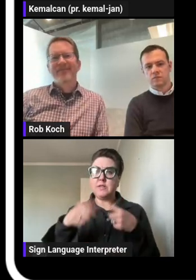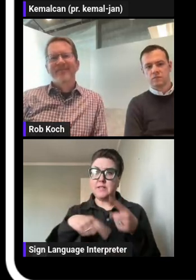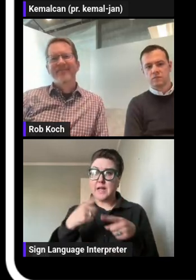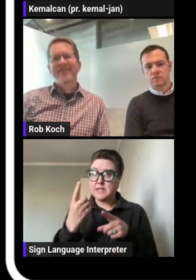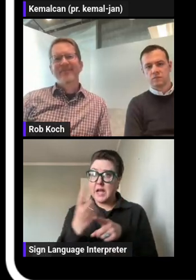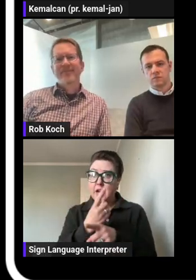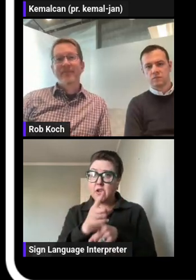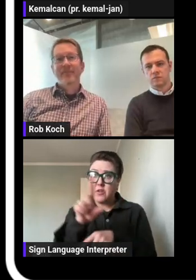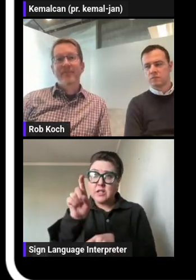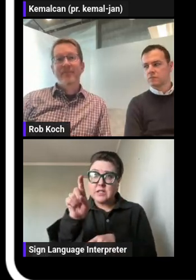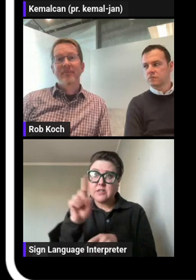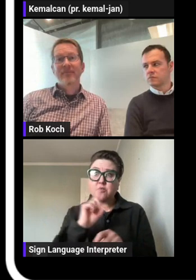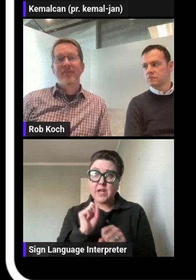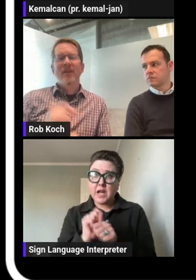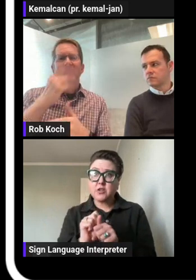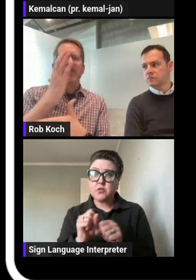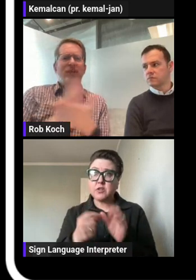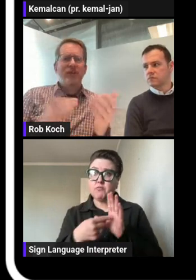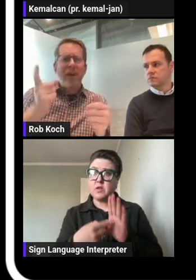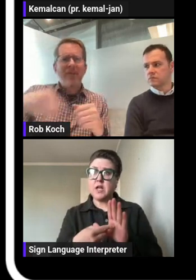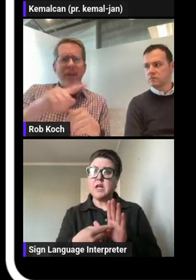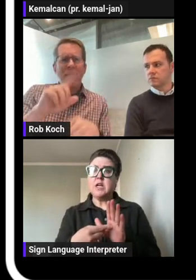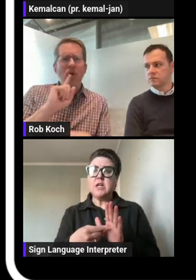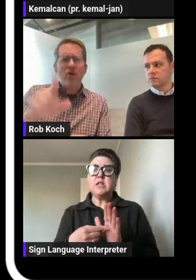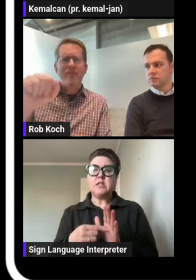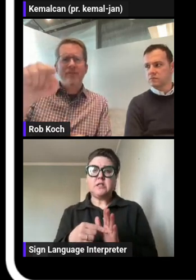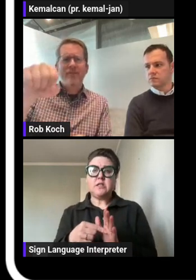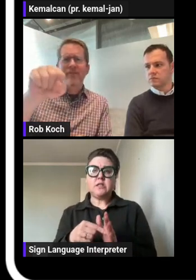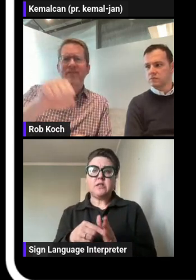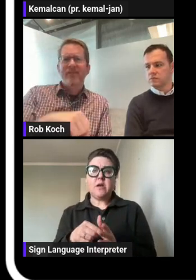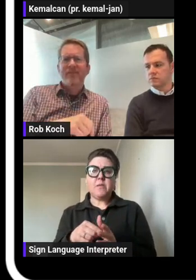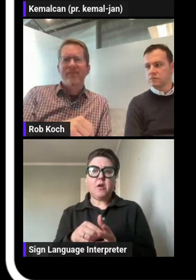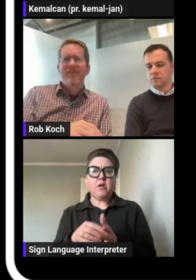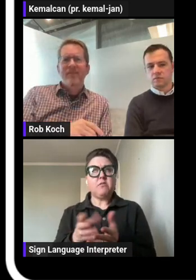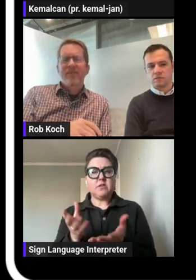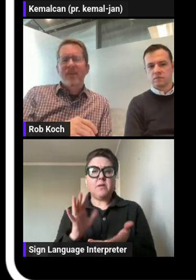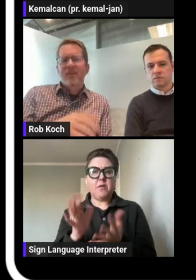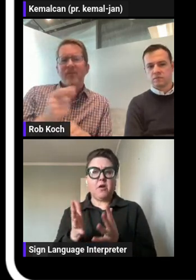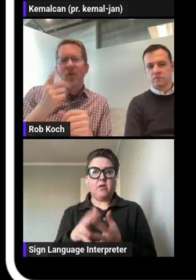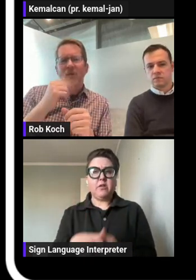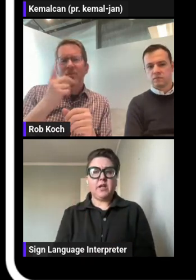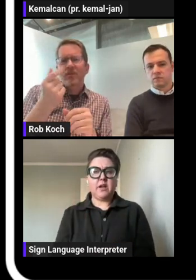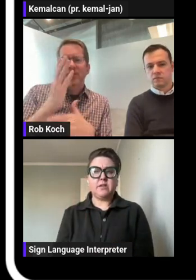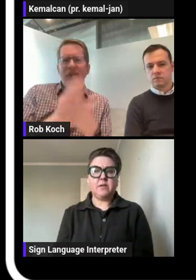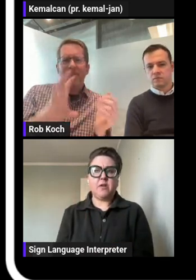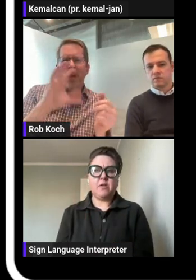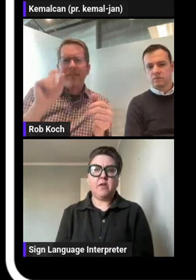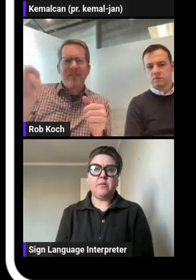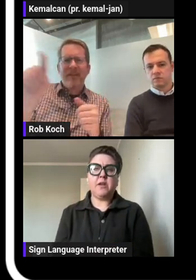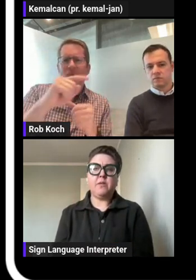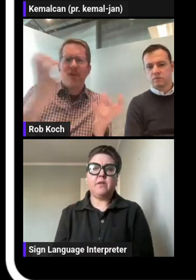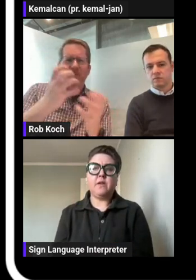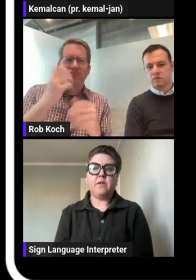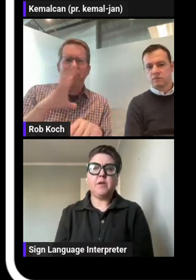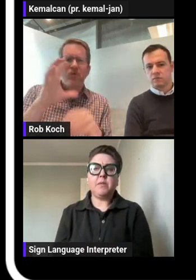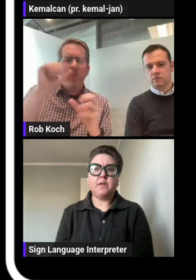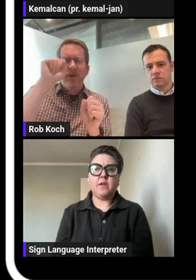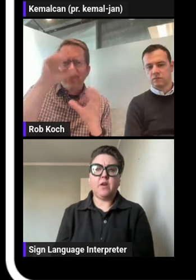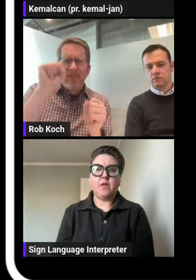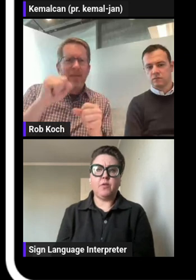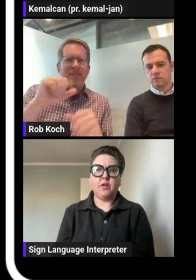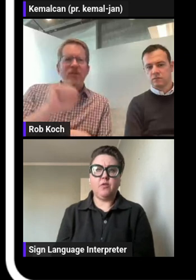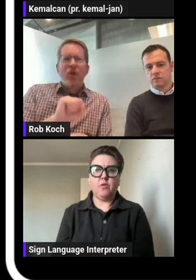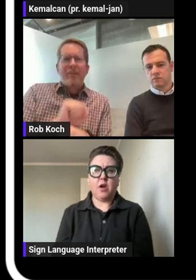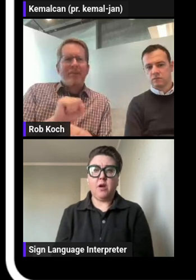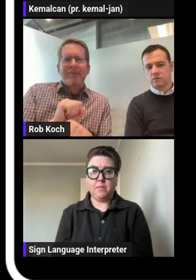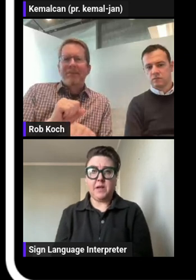accurate? Like, do they actually do it? Is it like just a canned model? Like, and some are, some are. I mean, I would say some companies